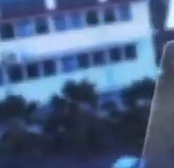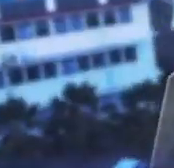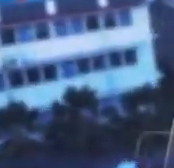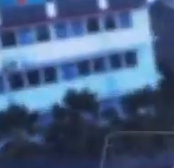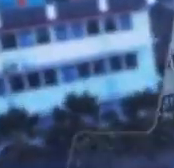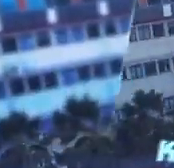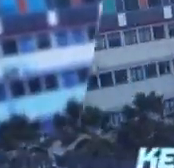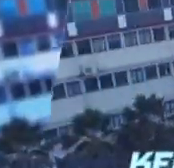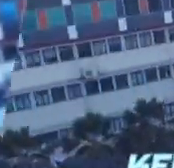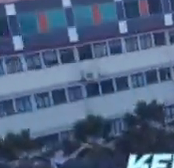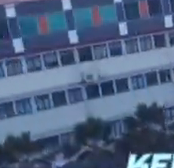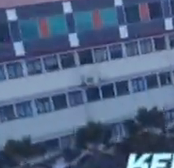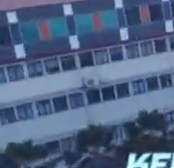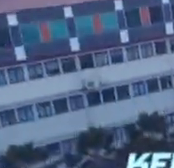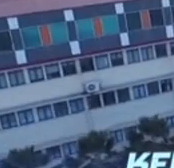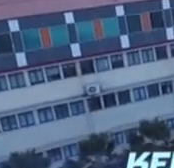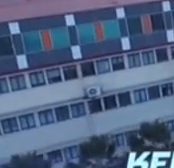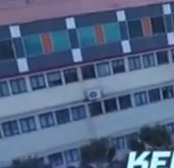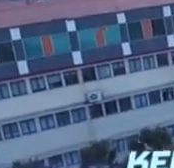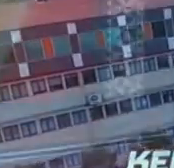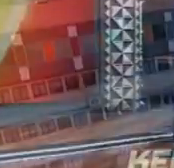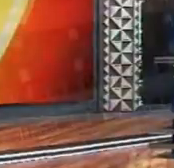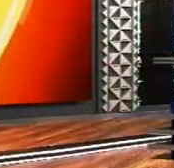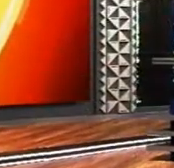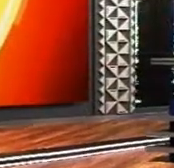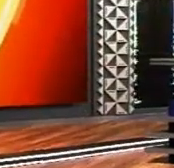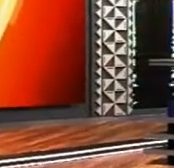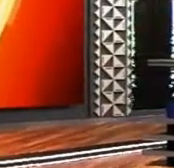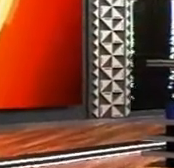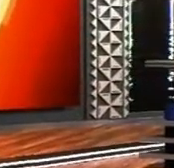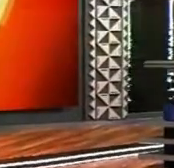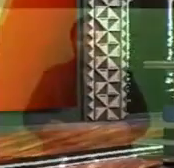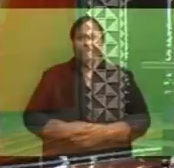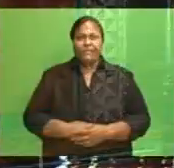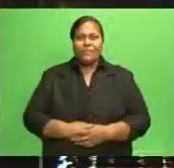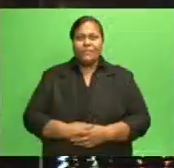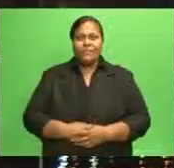From the studios of FBC Suva, Jackie Spade.